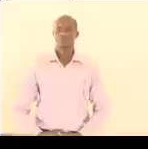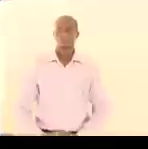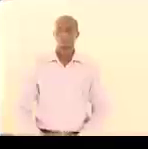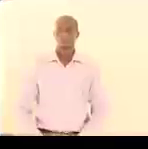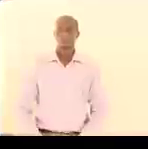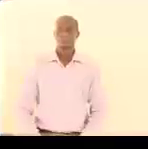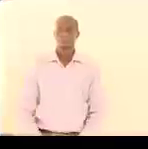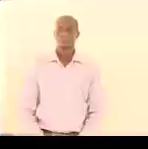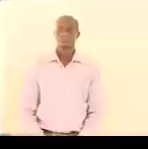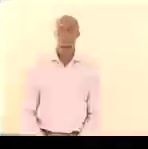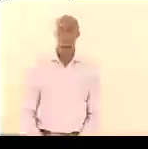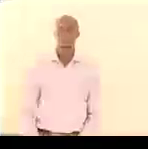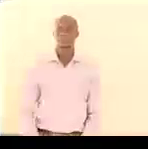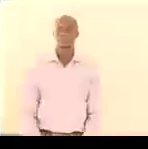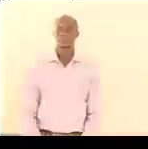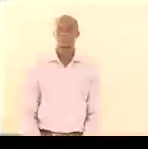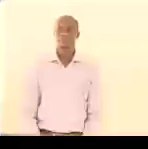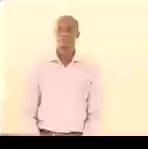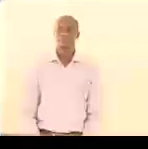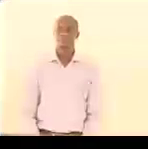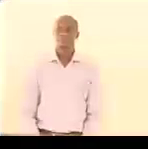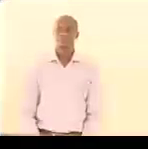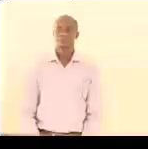Yes, can I?